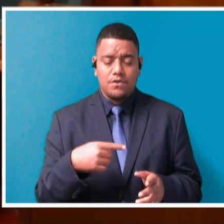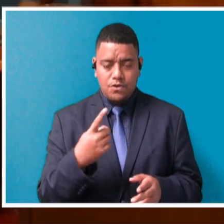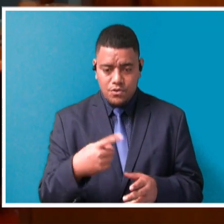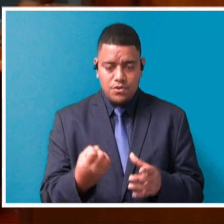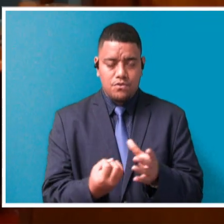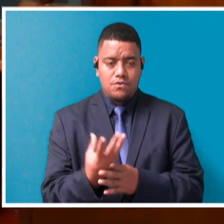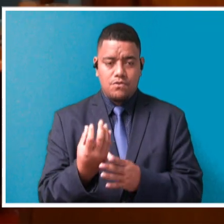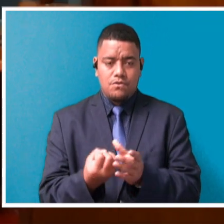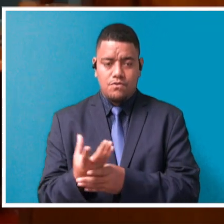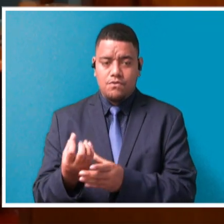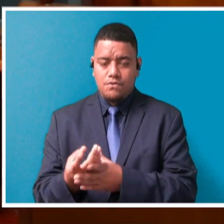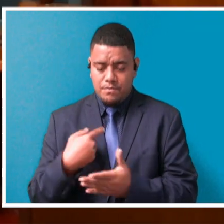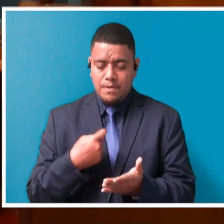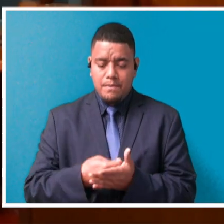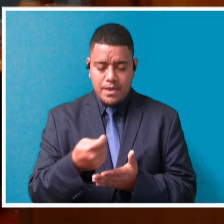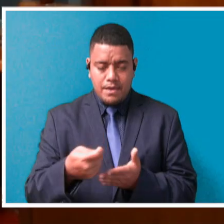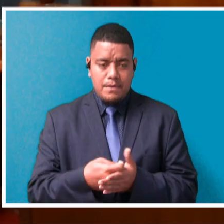my repayment to the bank.